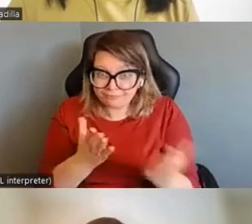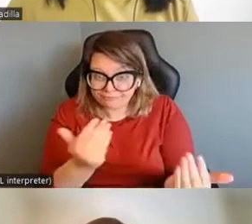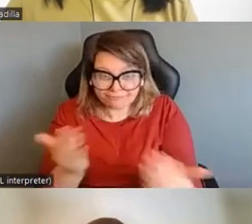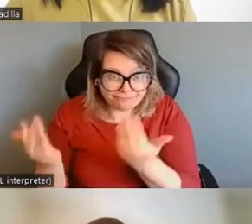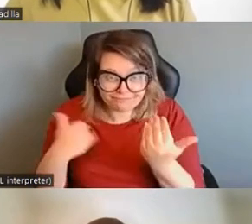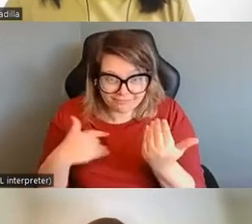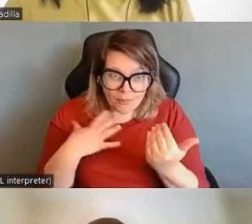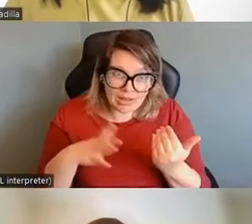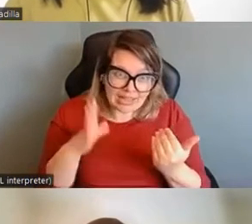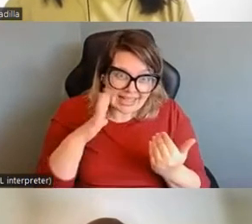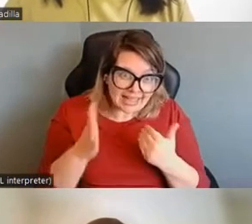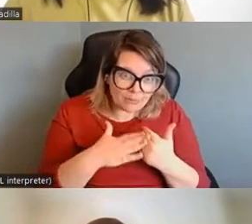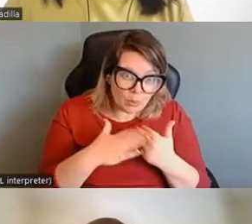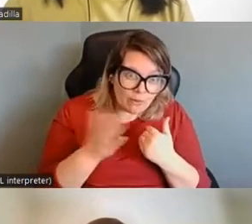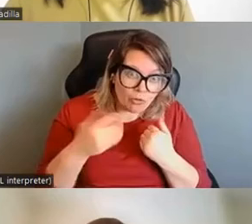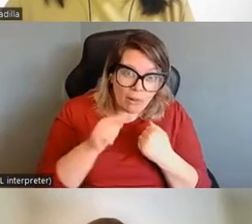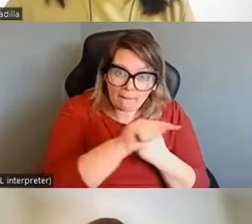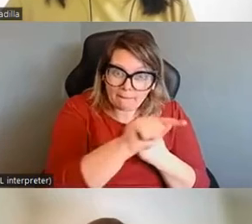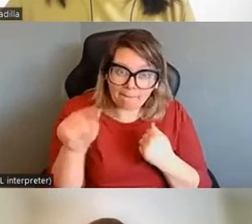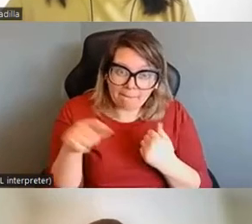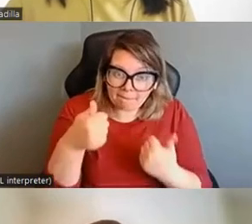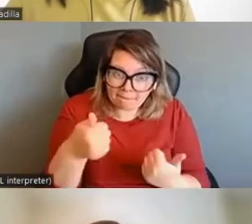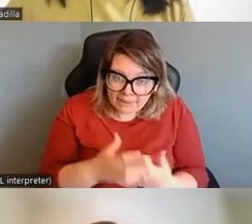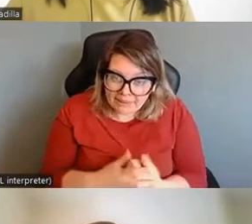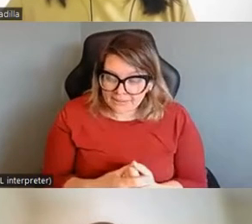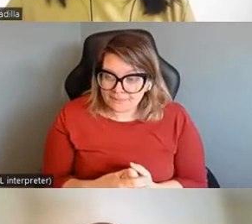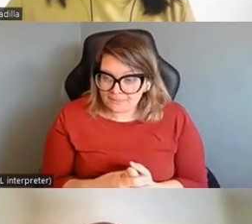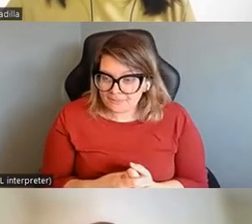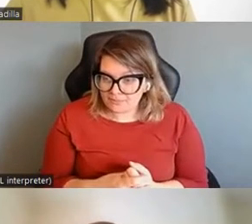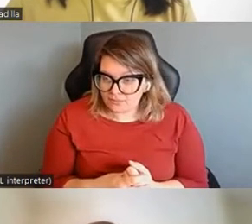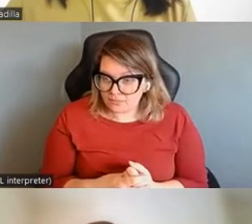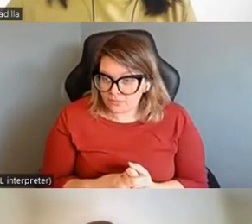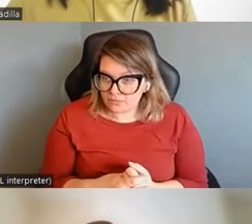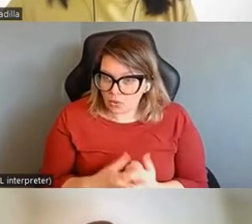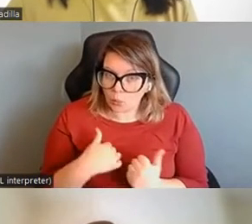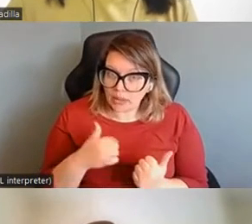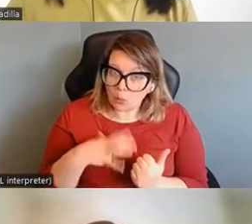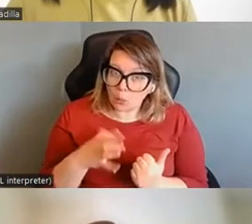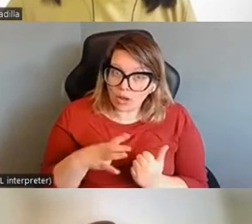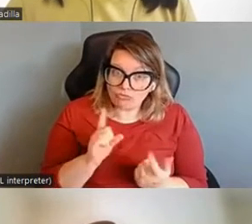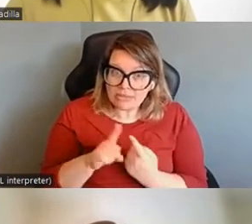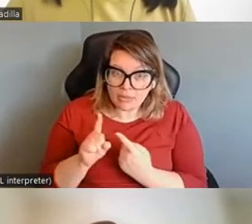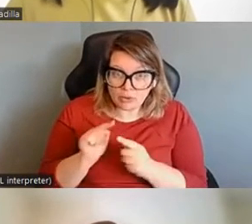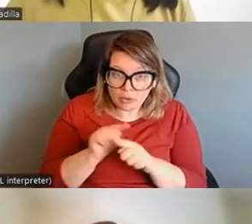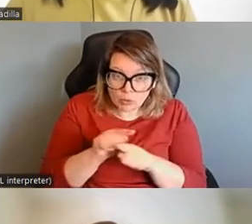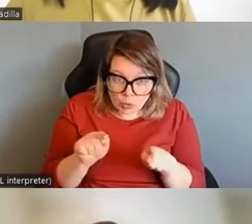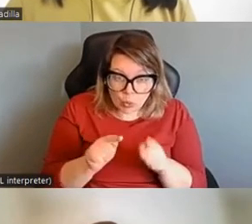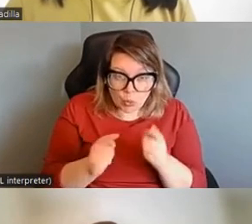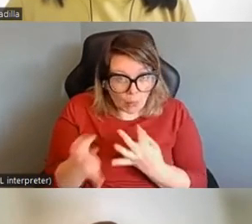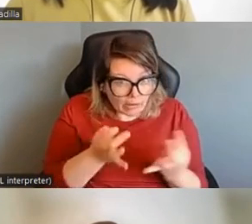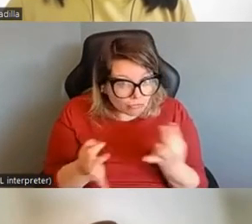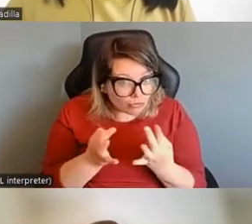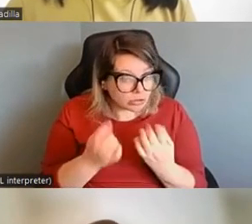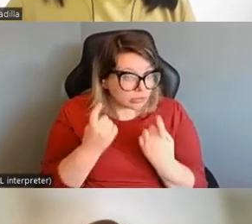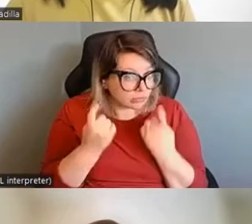very open and curious, and also wanting to respond to any questions or comments you might have. But there